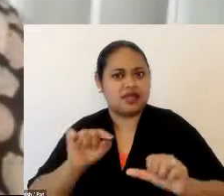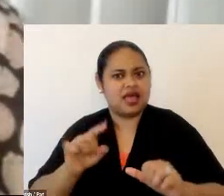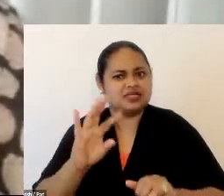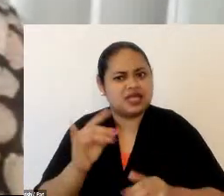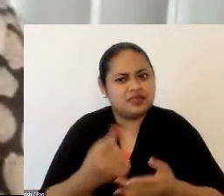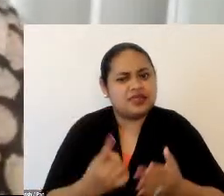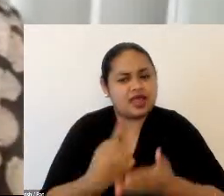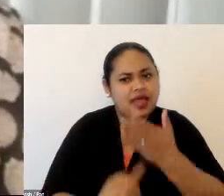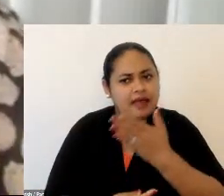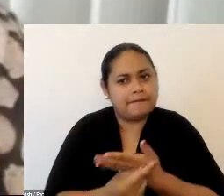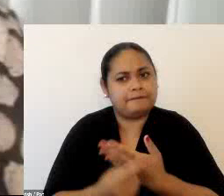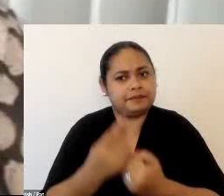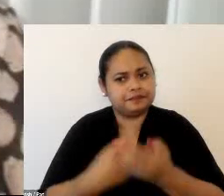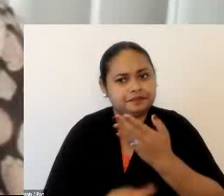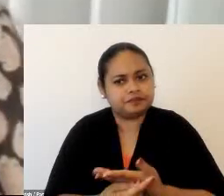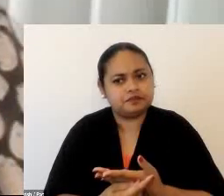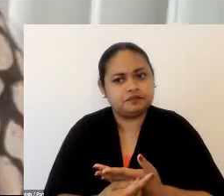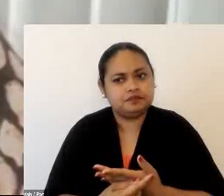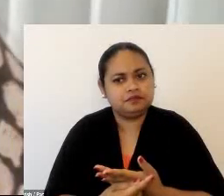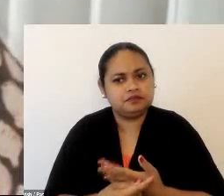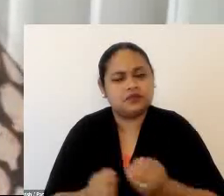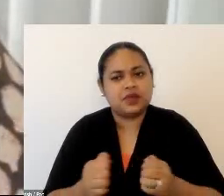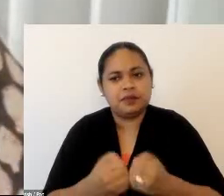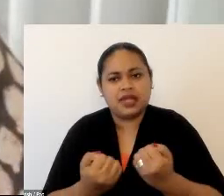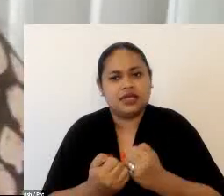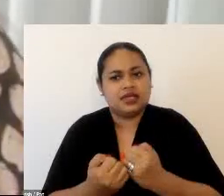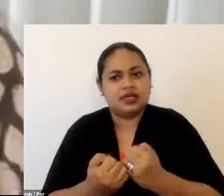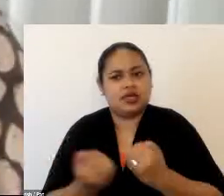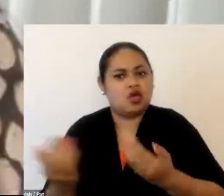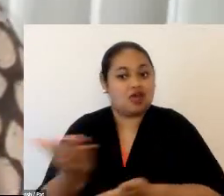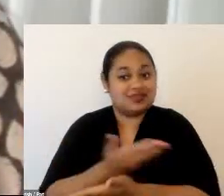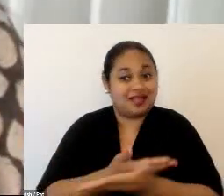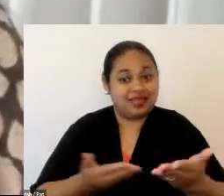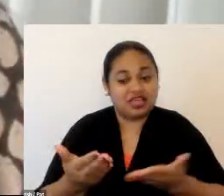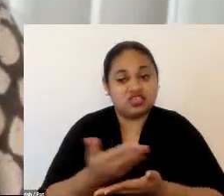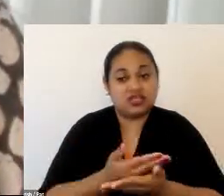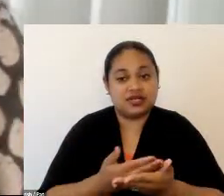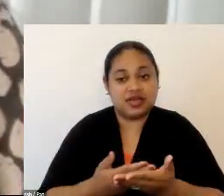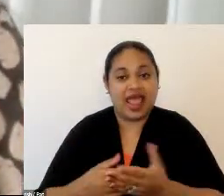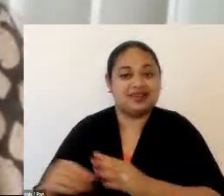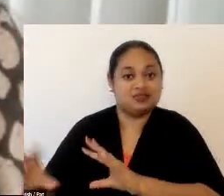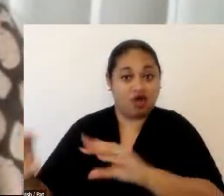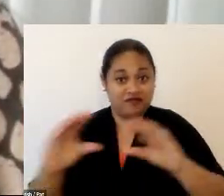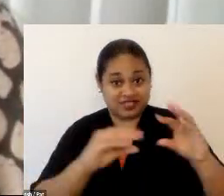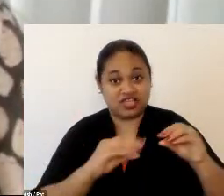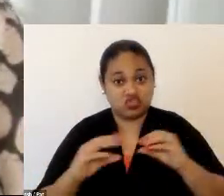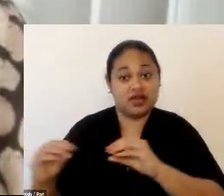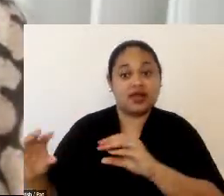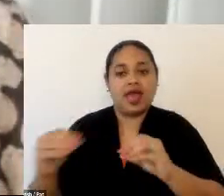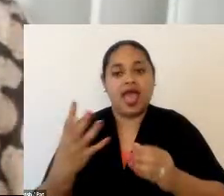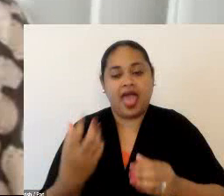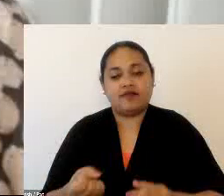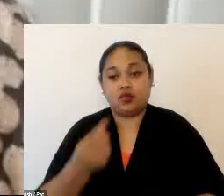of the consultations and conversations that we were having with with these people. I think